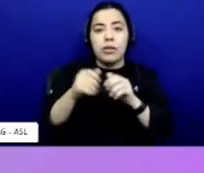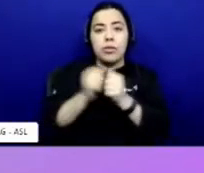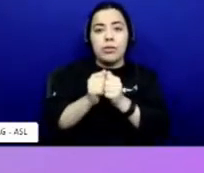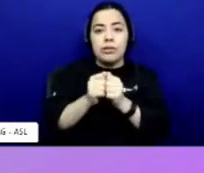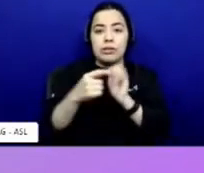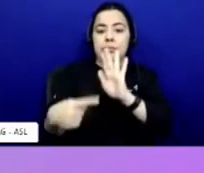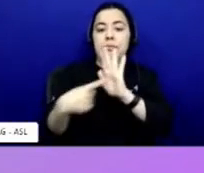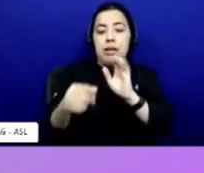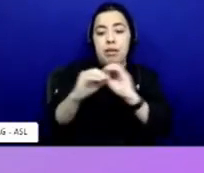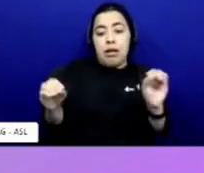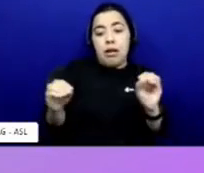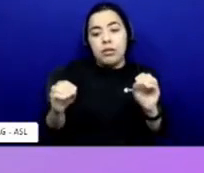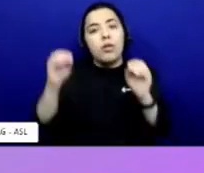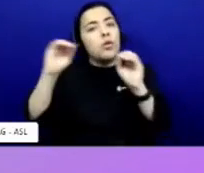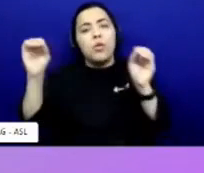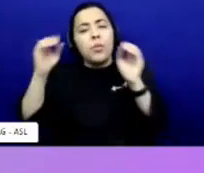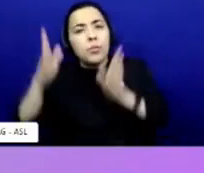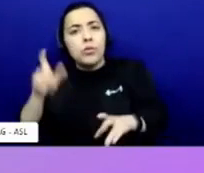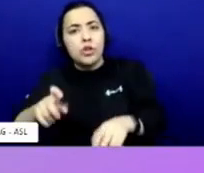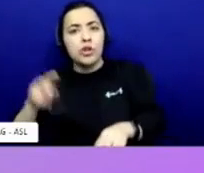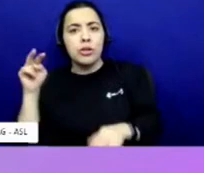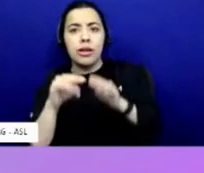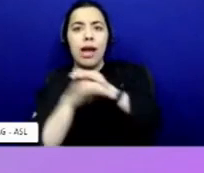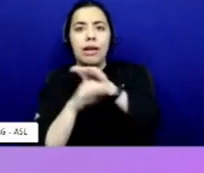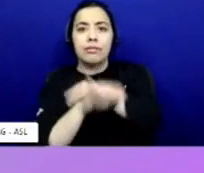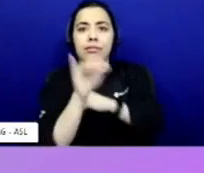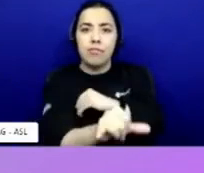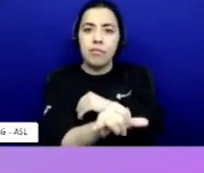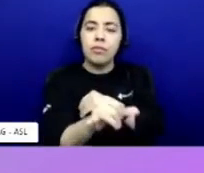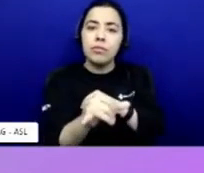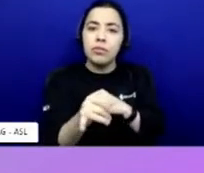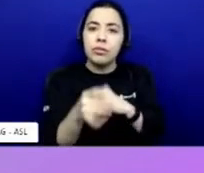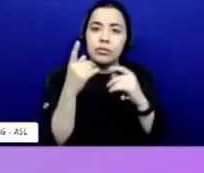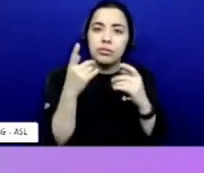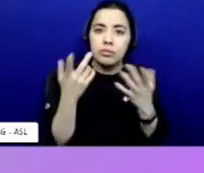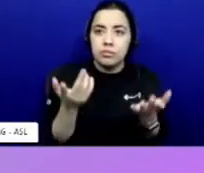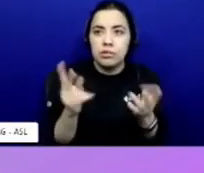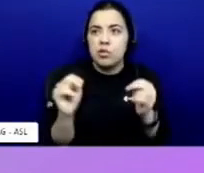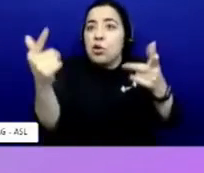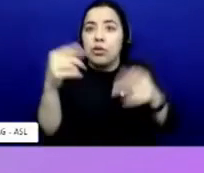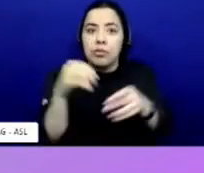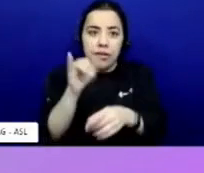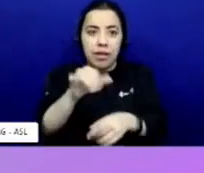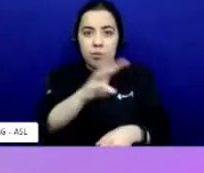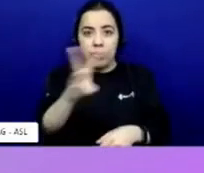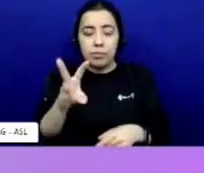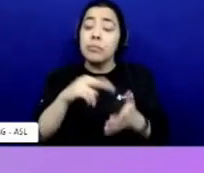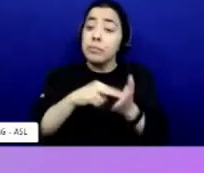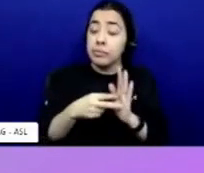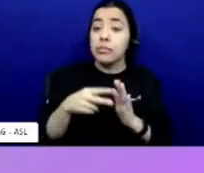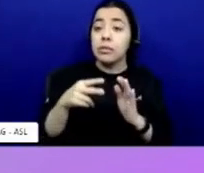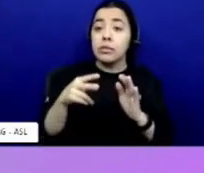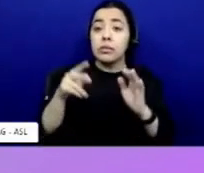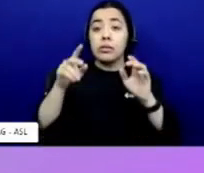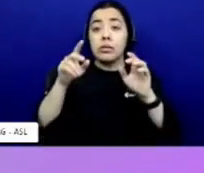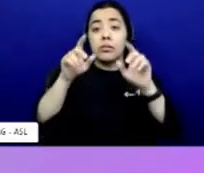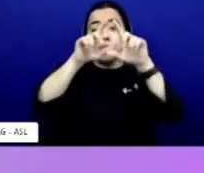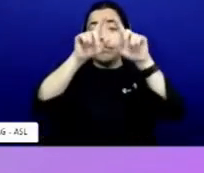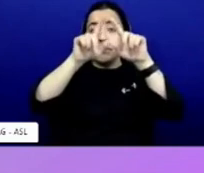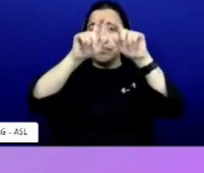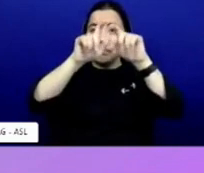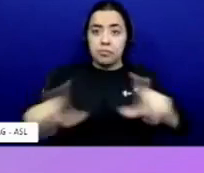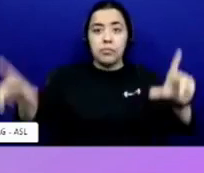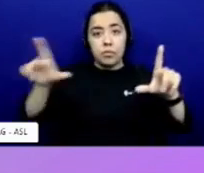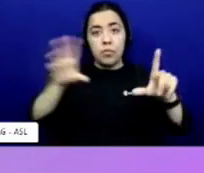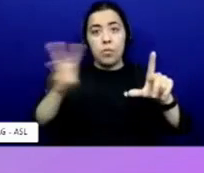to it. And it is as effectively as good as not in the page. And so browsers will take display none and visibility hidden and width and